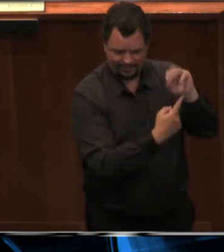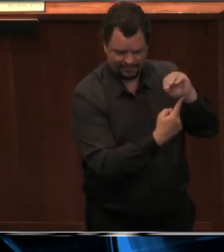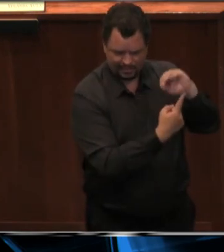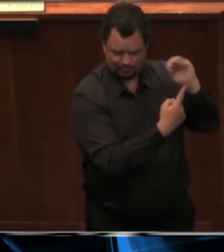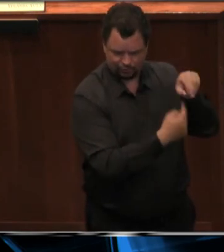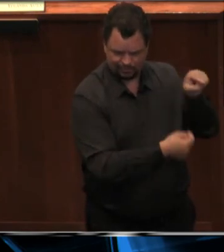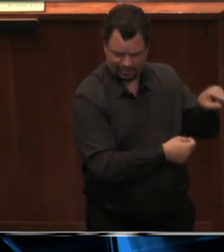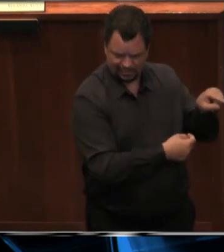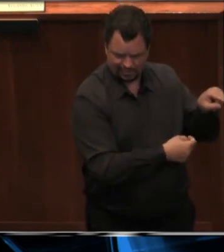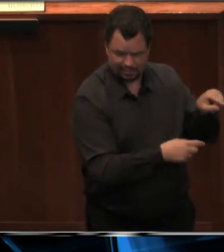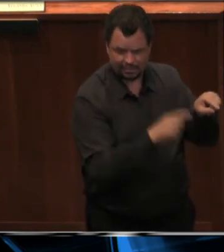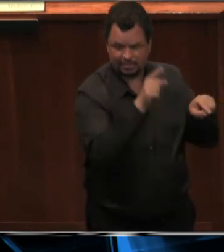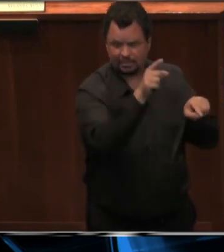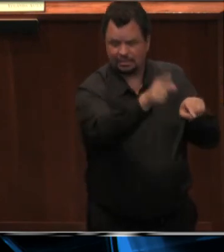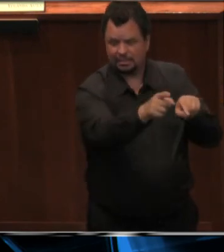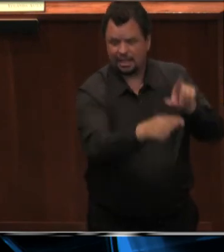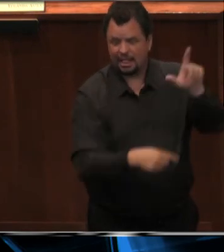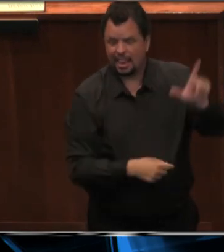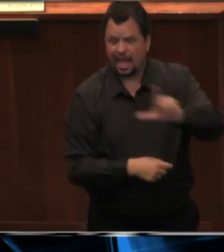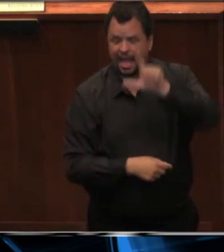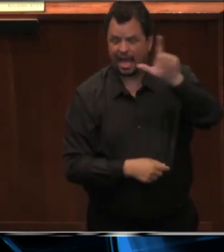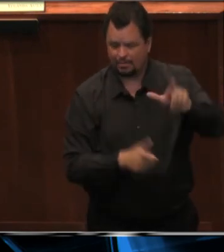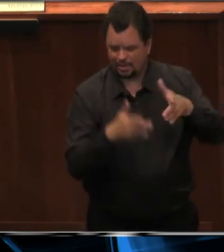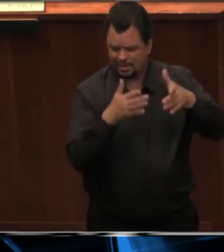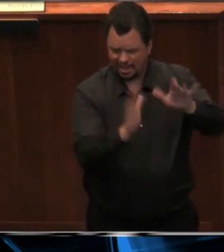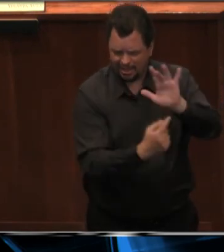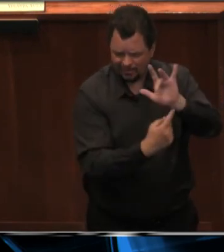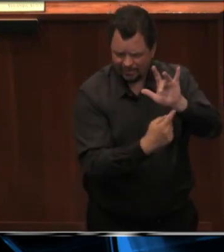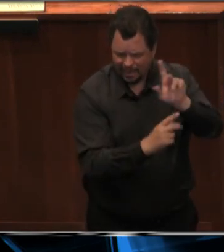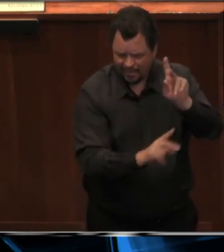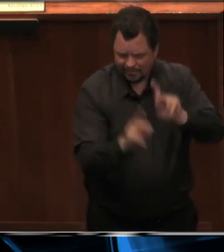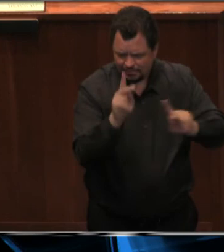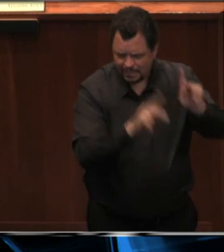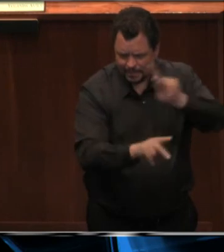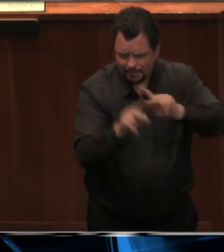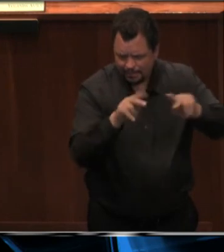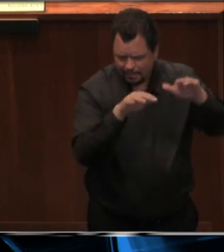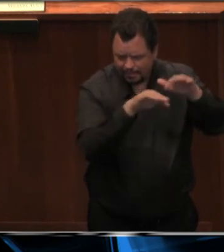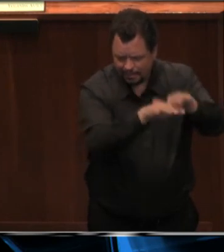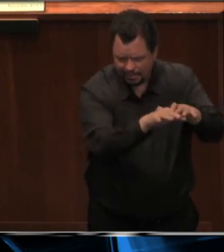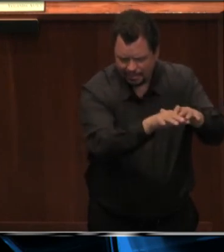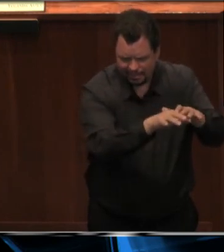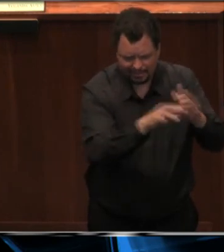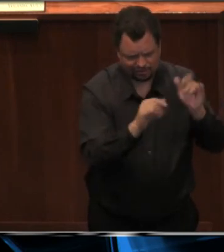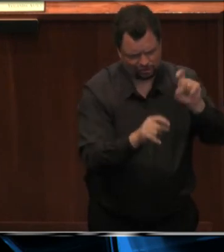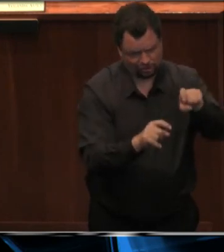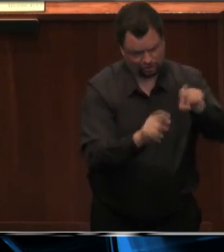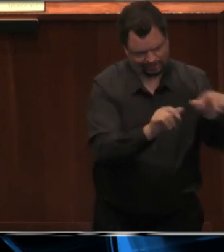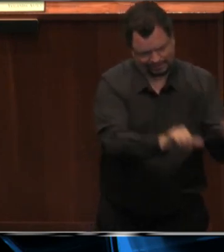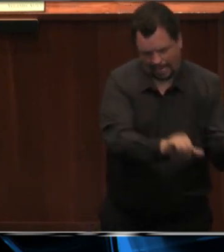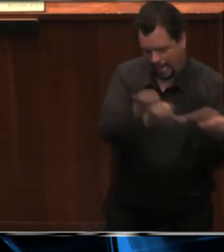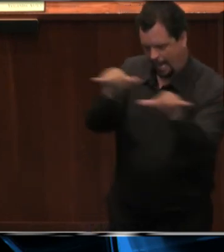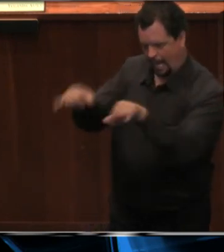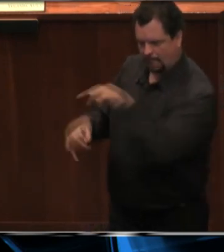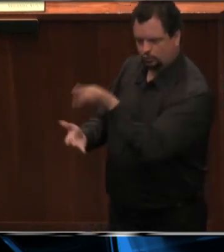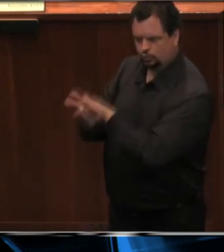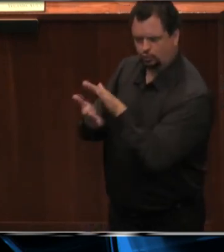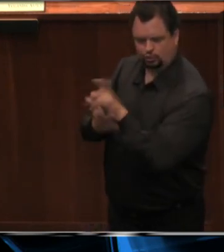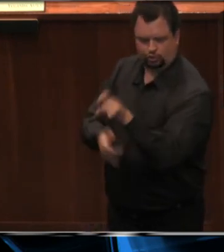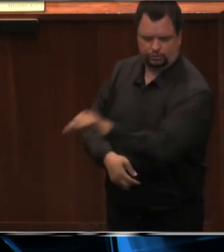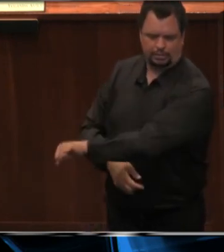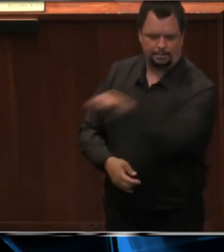same should apply to schools. Thank you very much for your attention this morning. Thank you. Thank you.